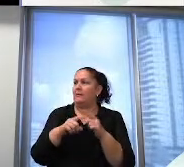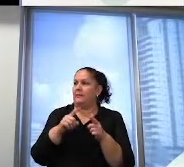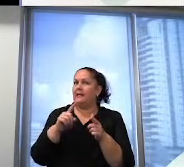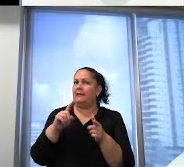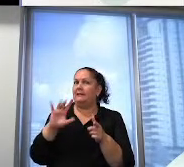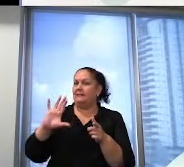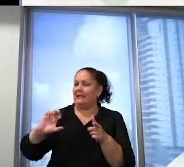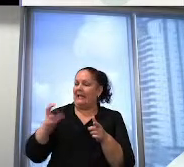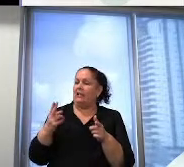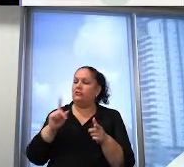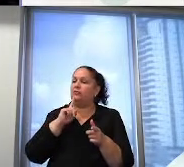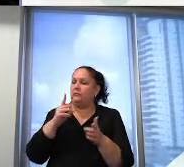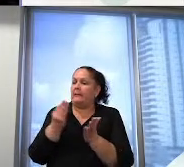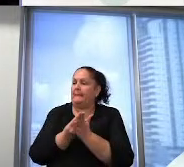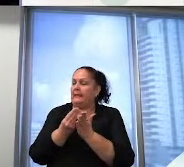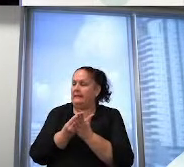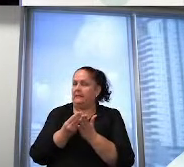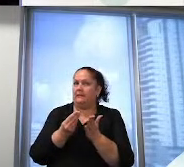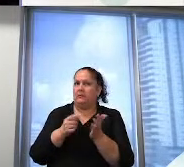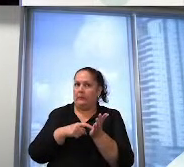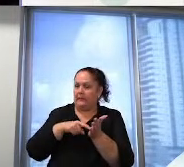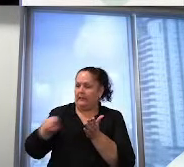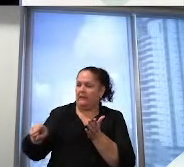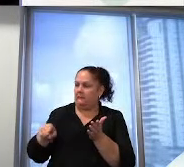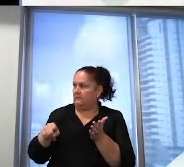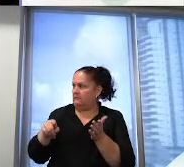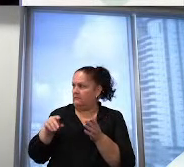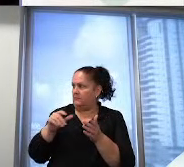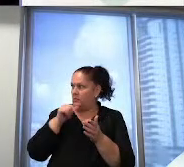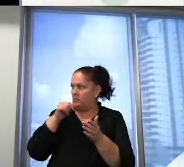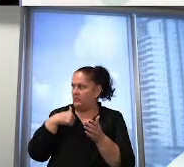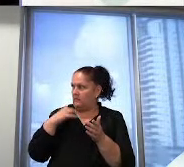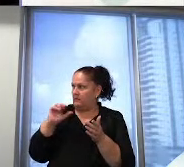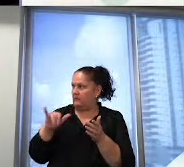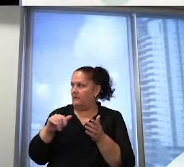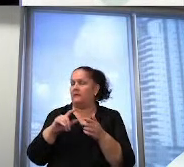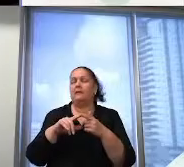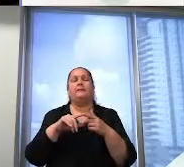us, of lack of real money getting into the system.